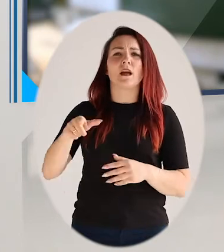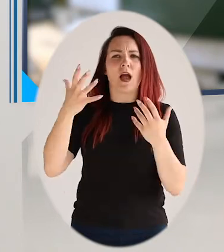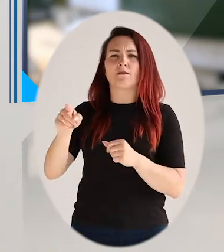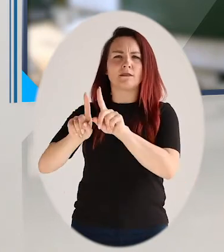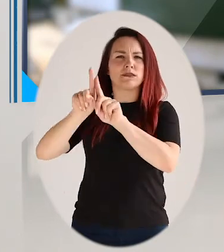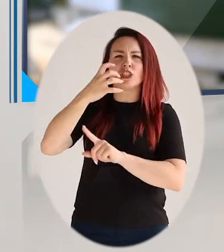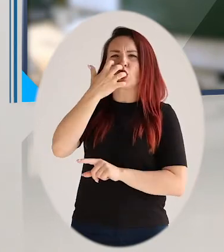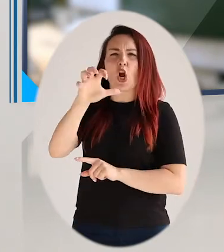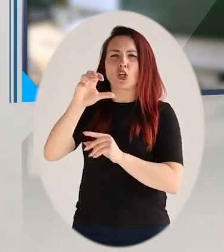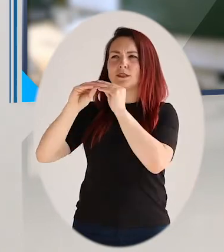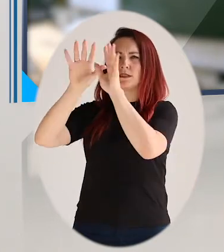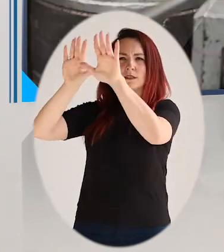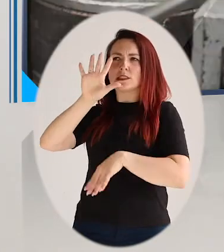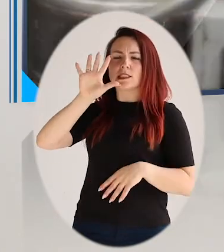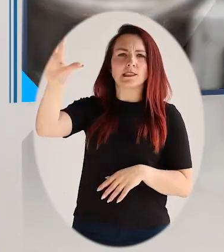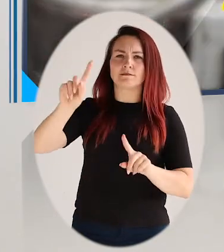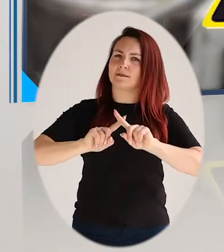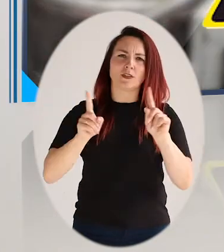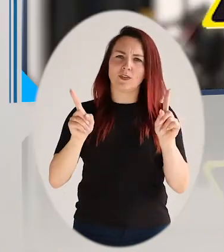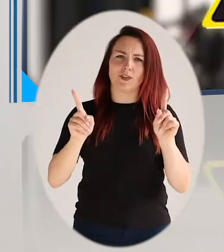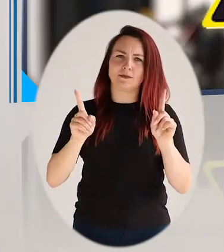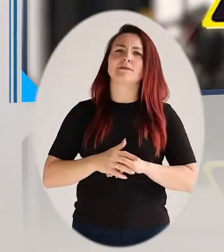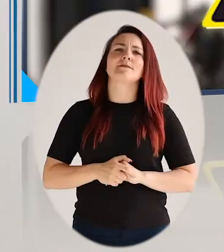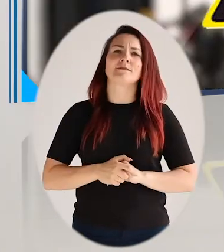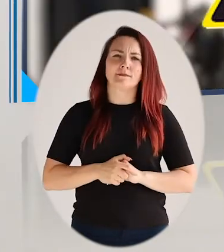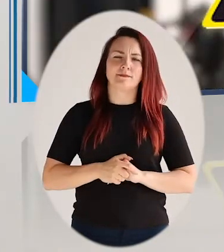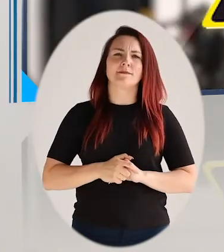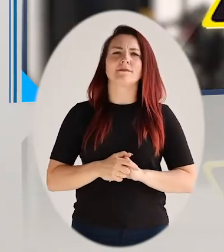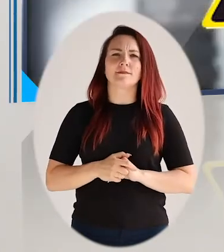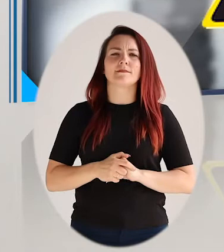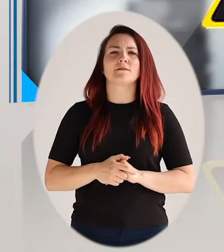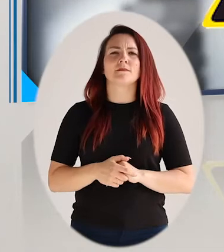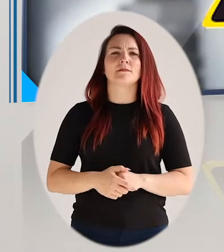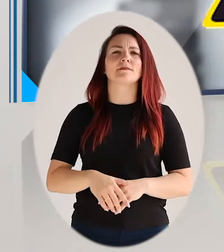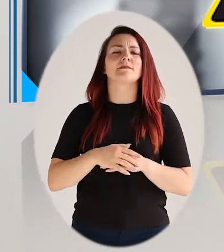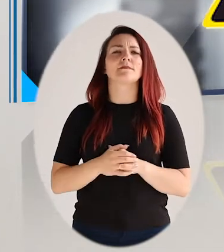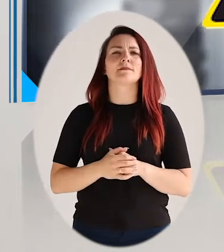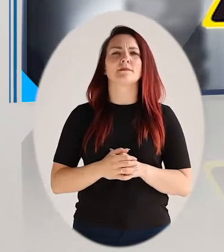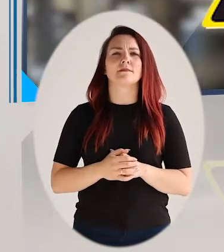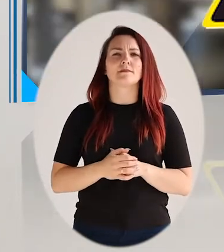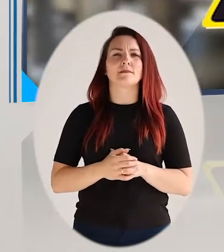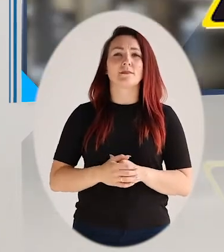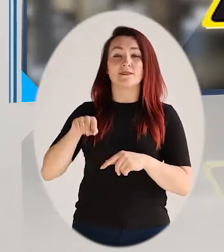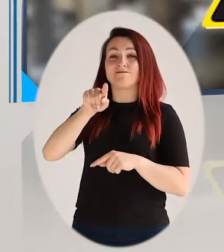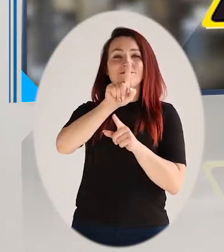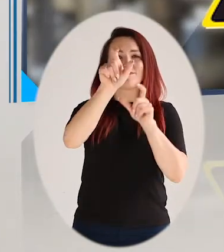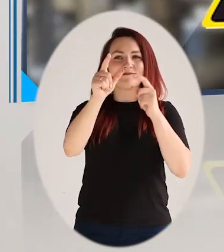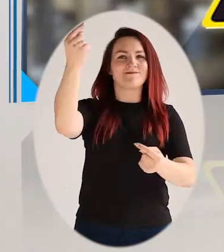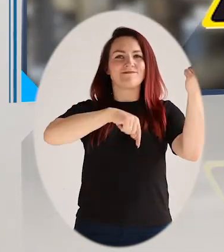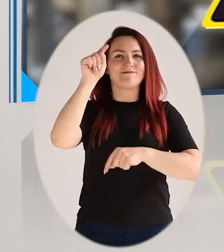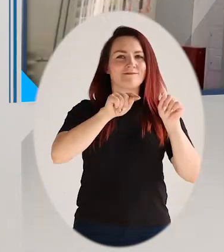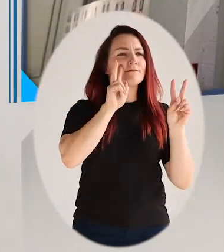In workshops, the surface temperature of the equipment and processed materials can be high. It is prohibited to touch